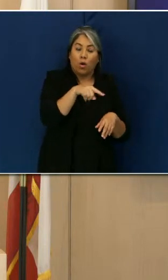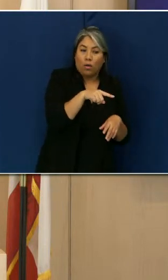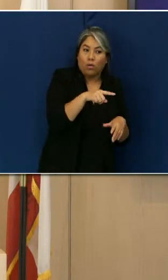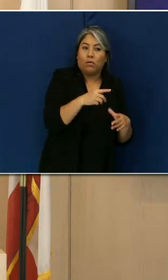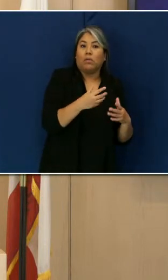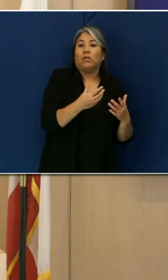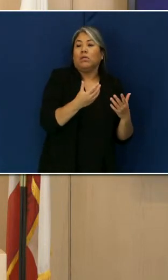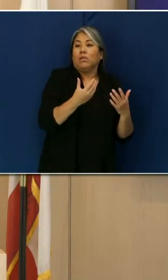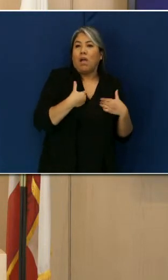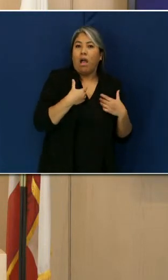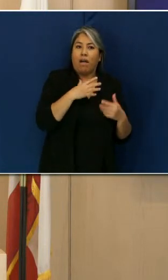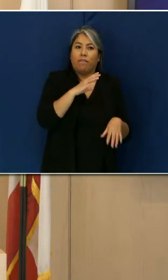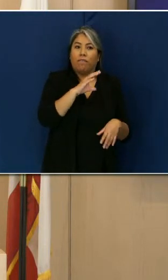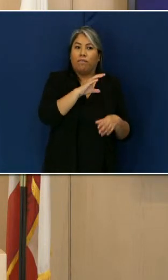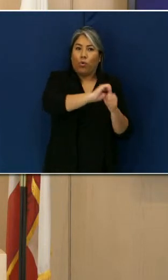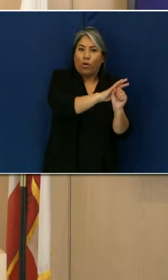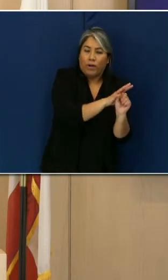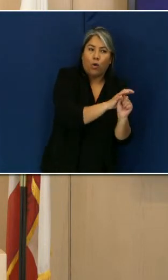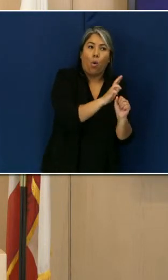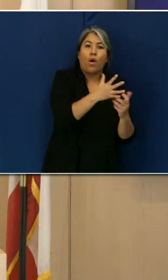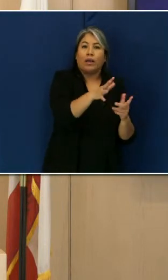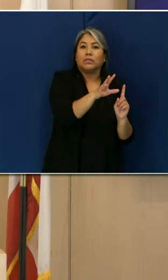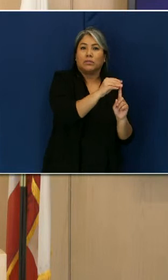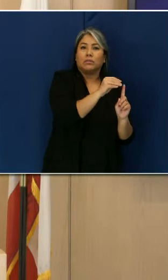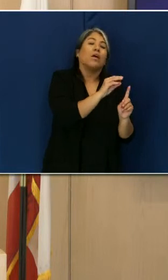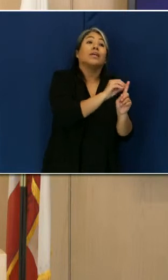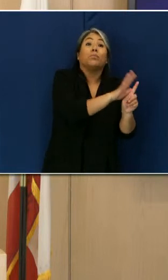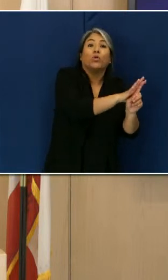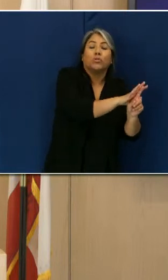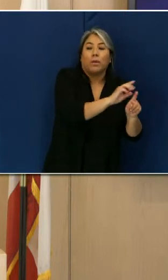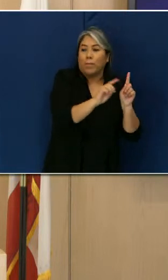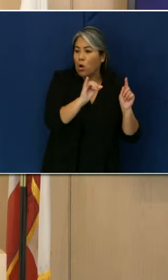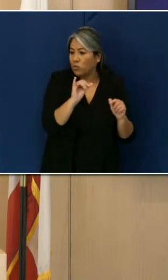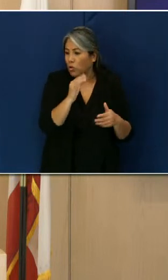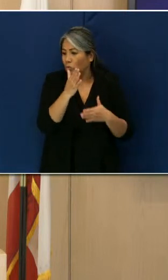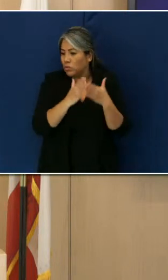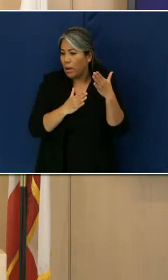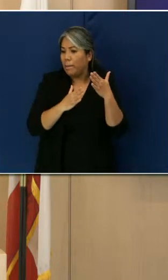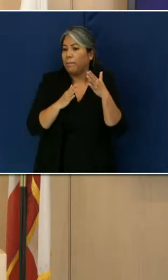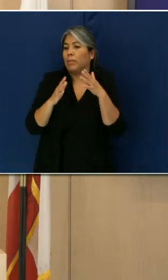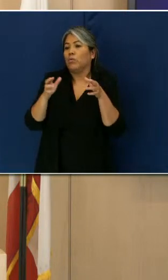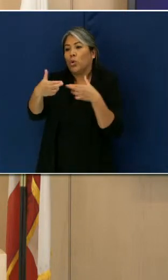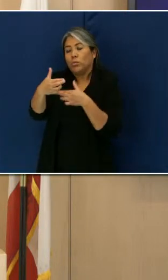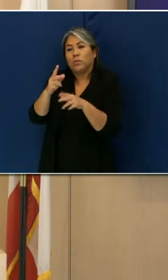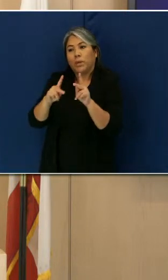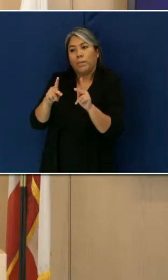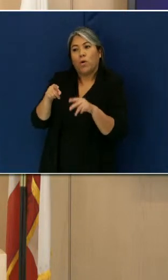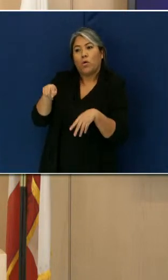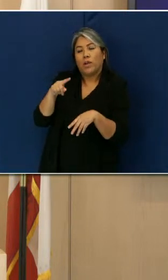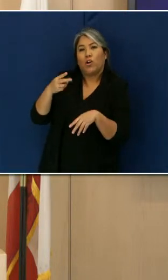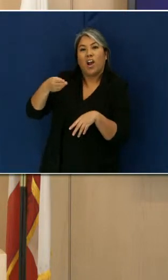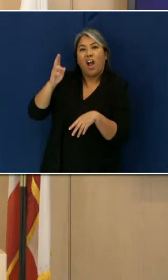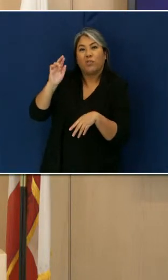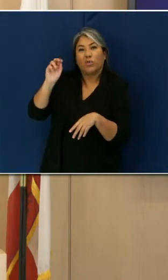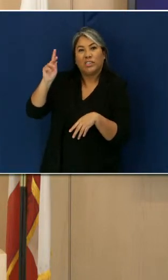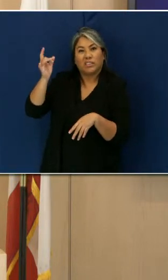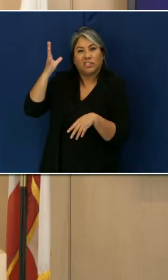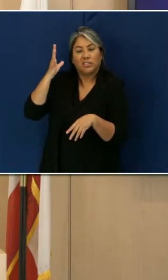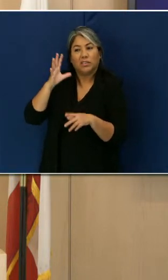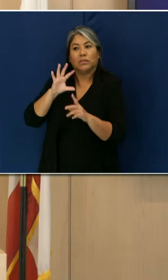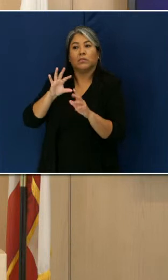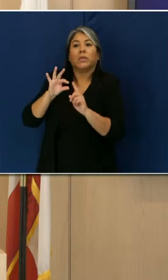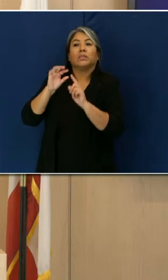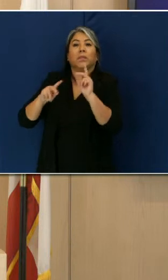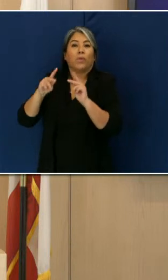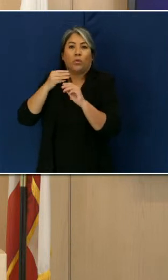have coronavirus or have been exposed to it, but also some rooms for people that are considered high risk, especially those who are